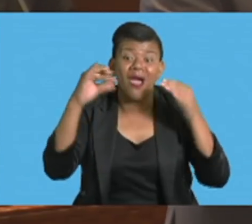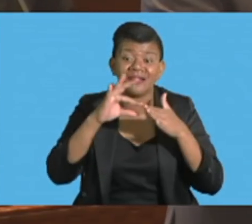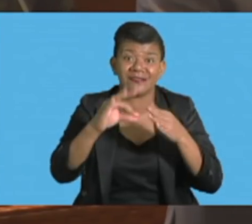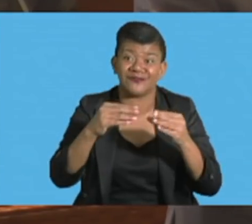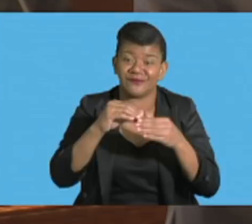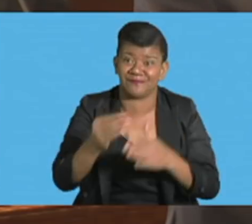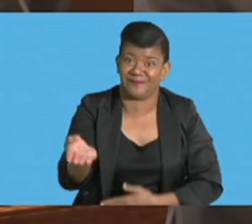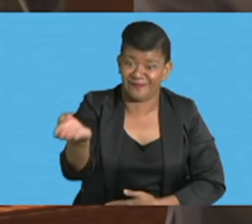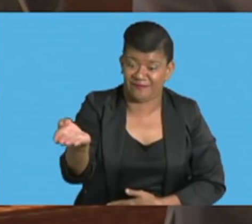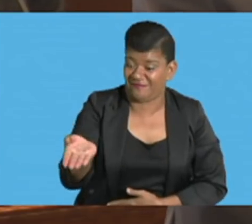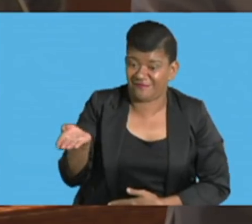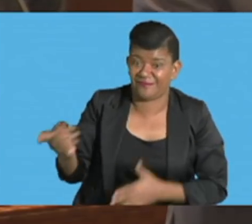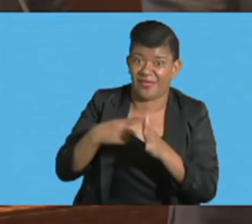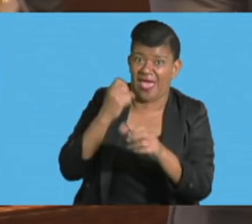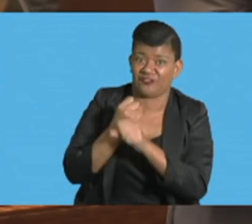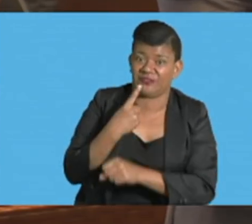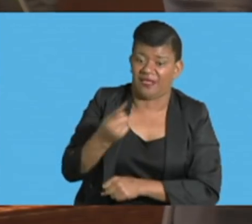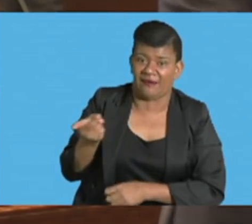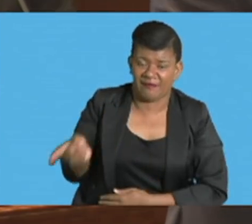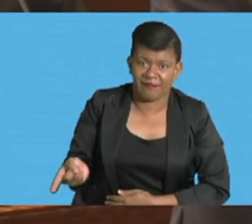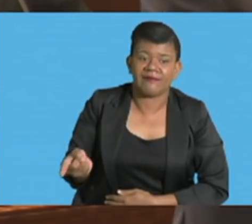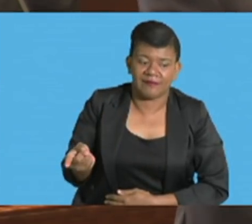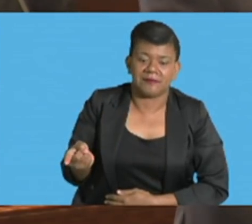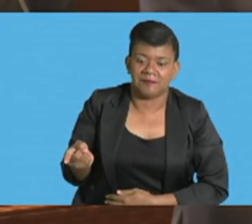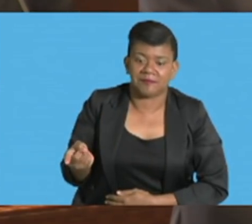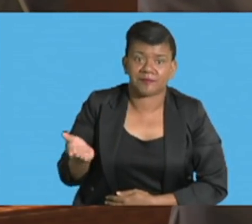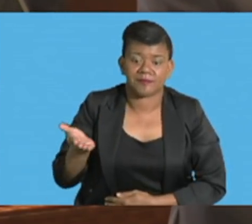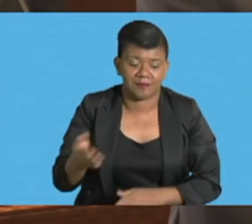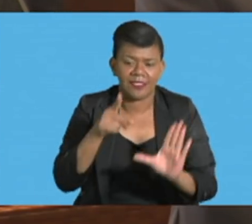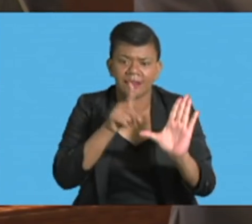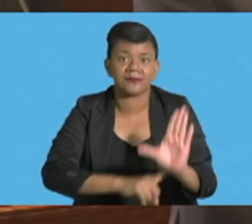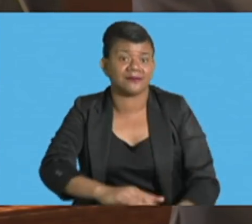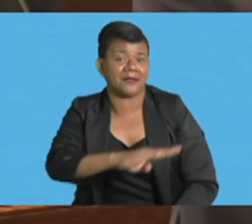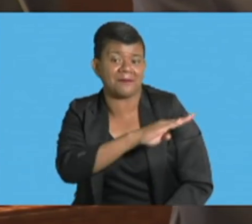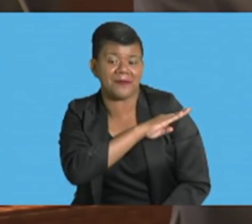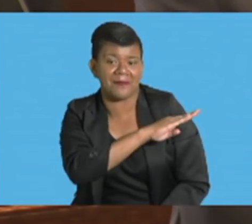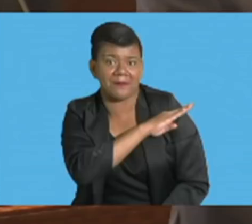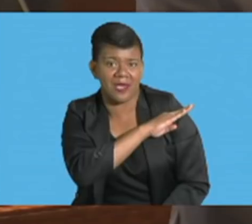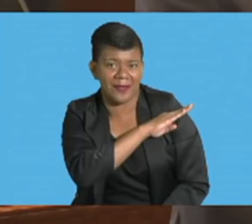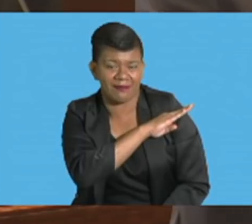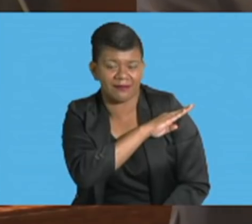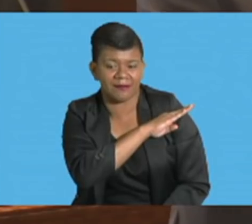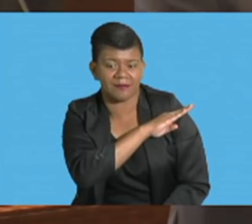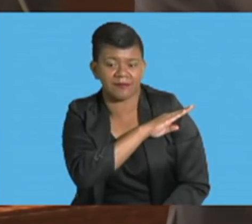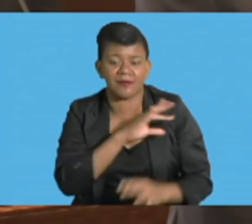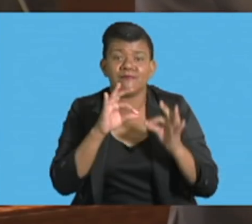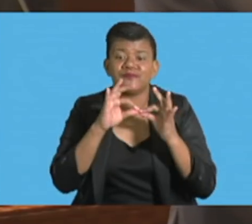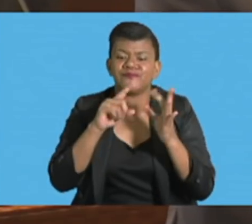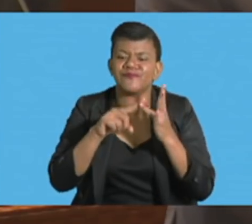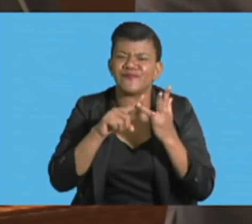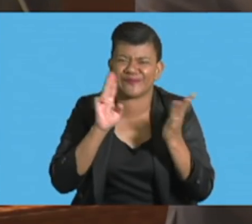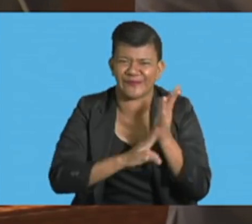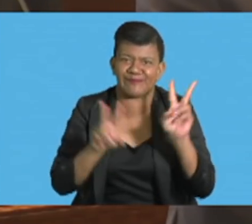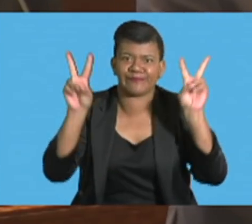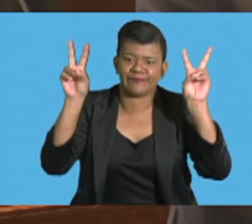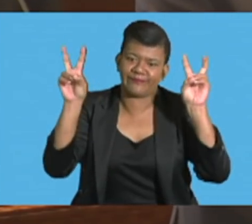Economy, of course, coined this decade the Bainimarama boom. And while the new title may be catchy and I think a bit